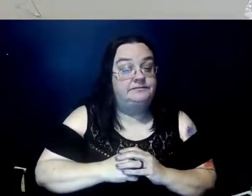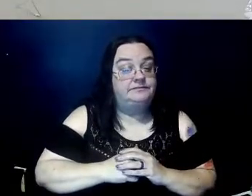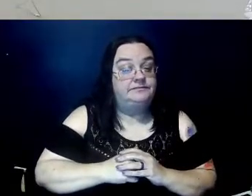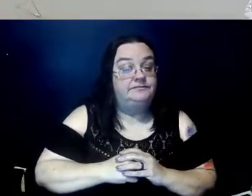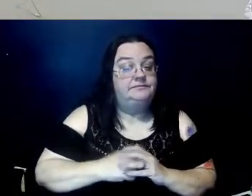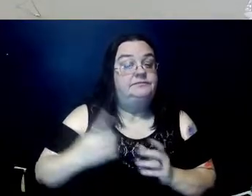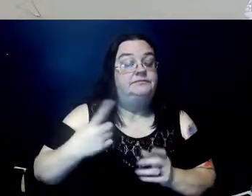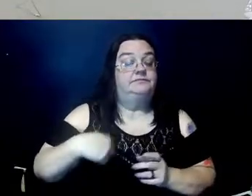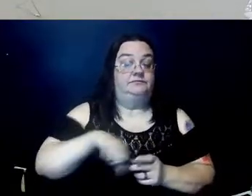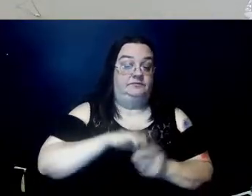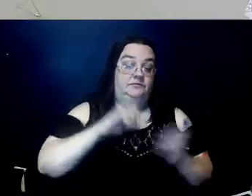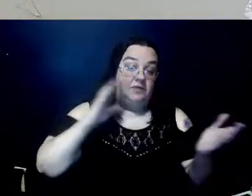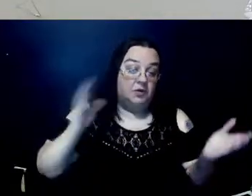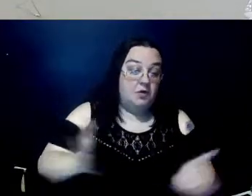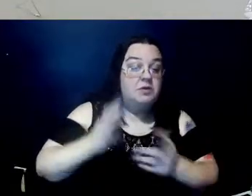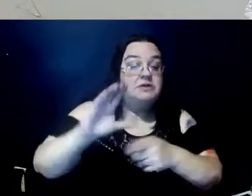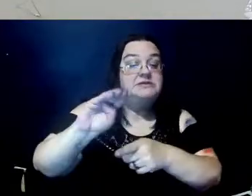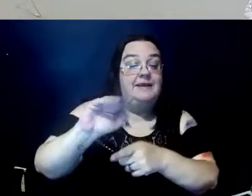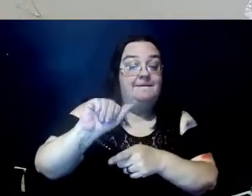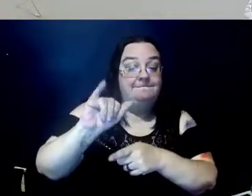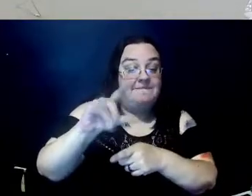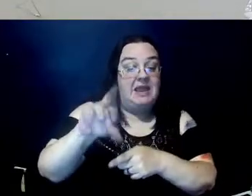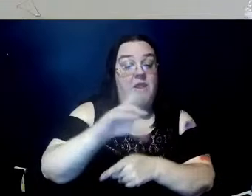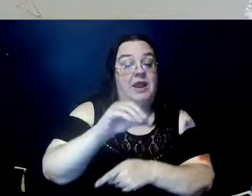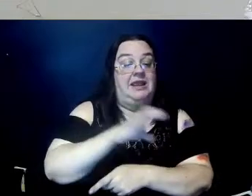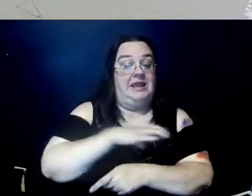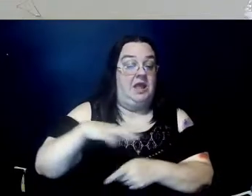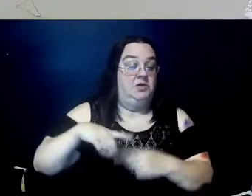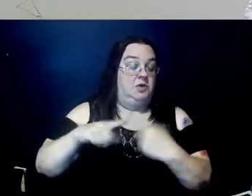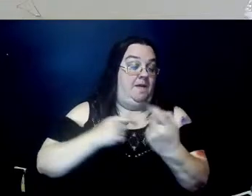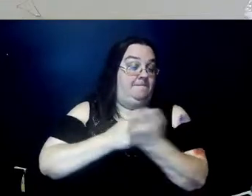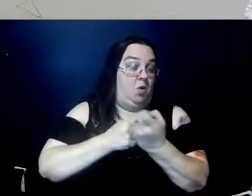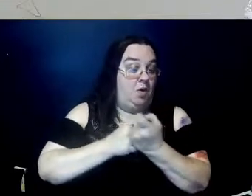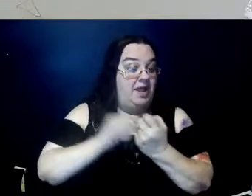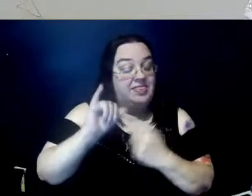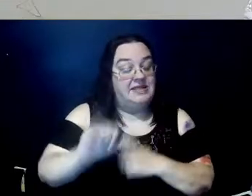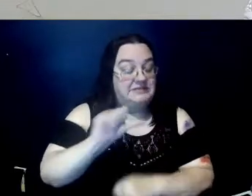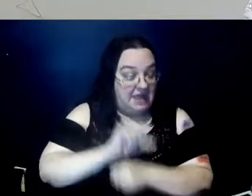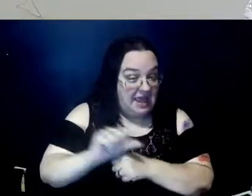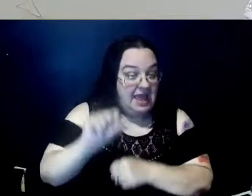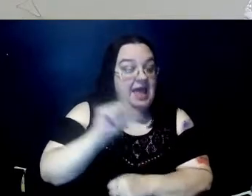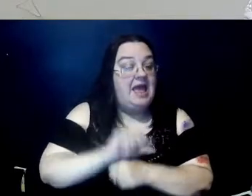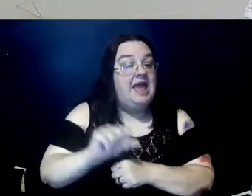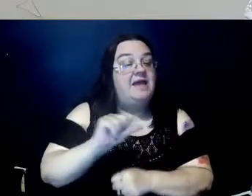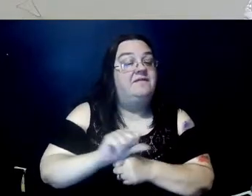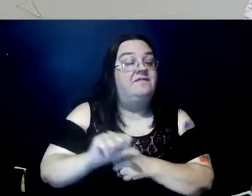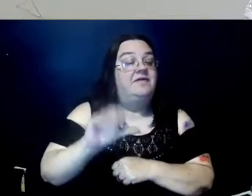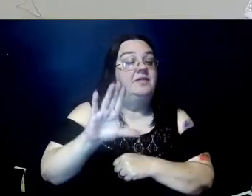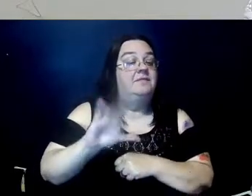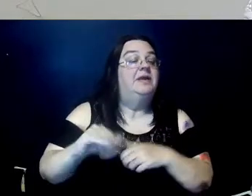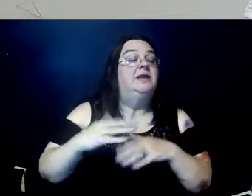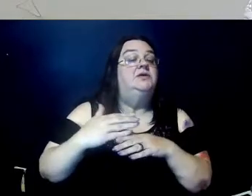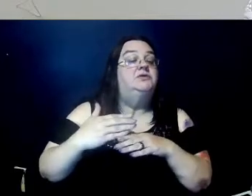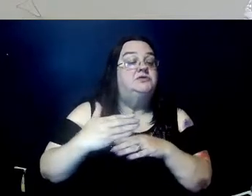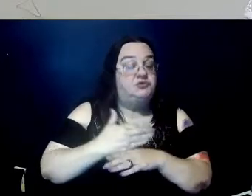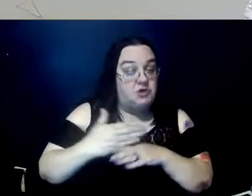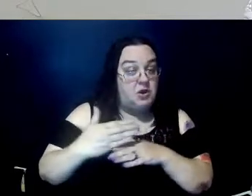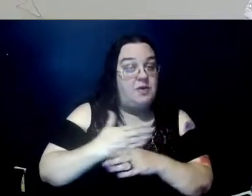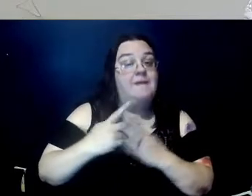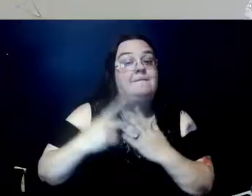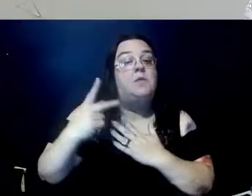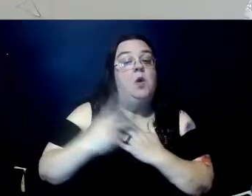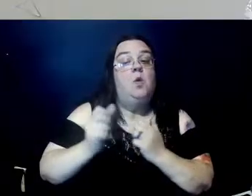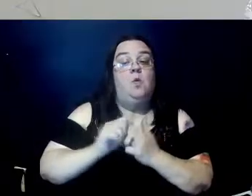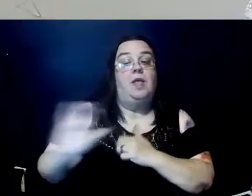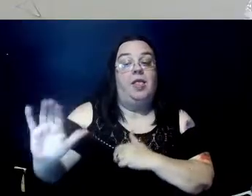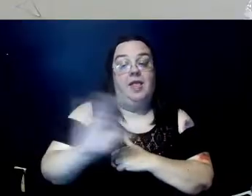We are encouraging the mayor and council to support this effort by sharing the program with your